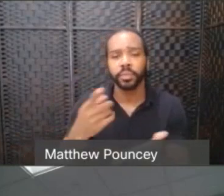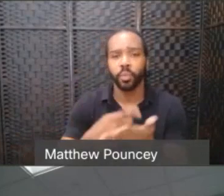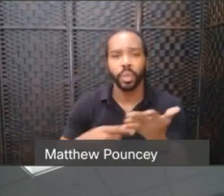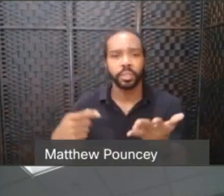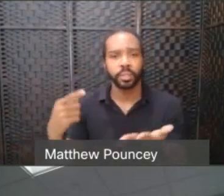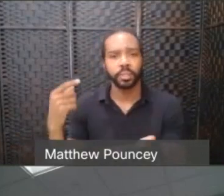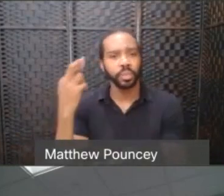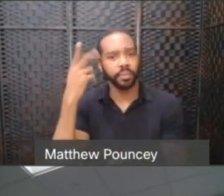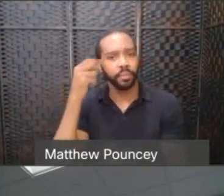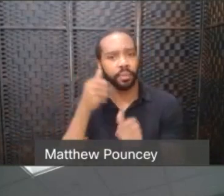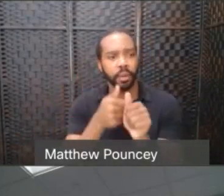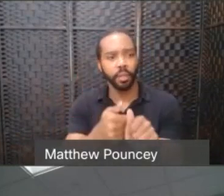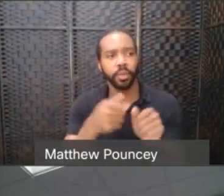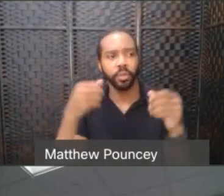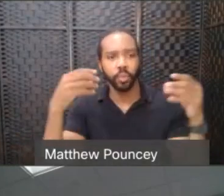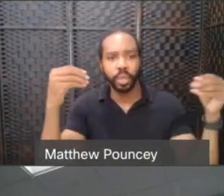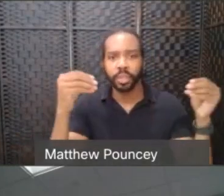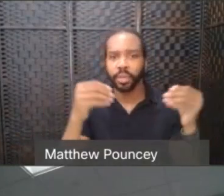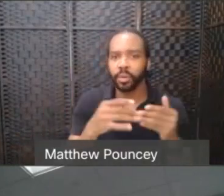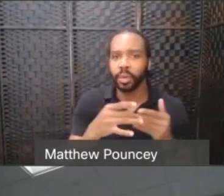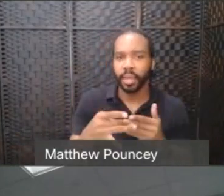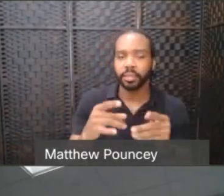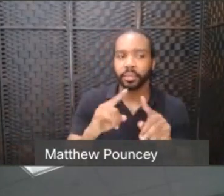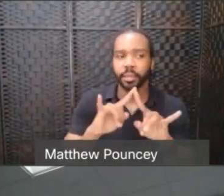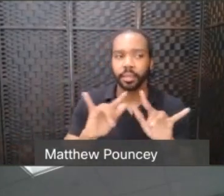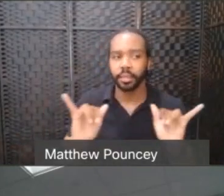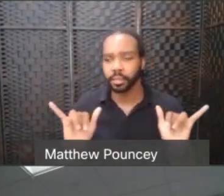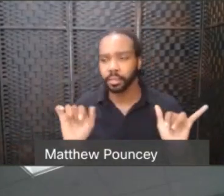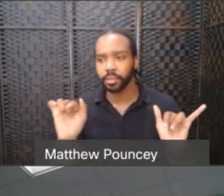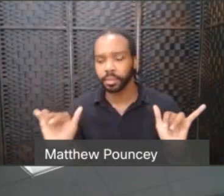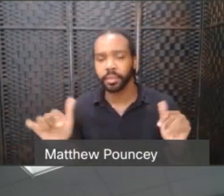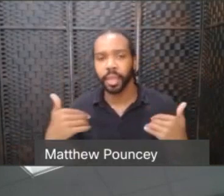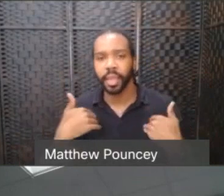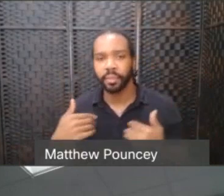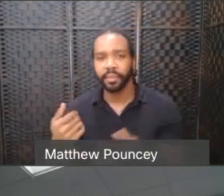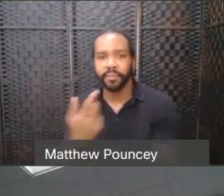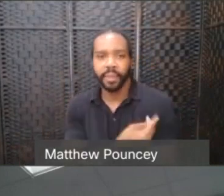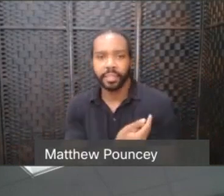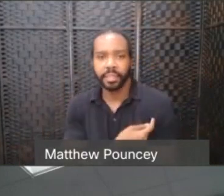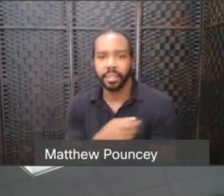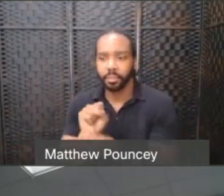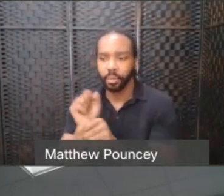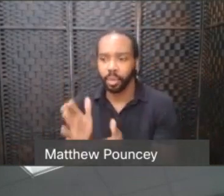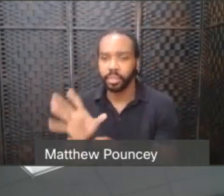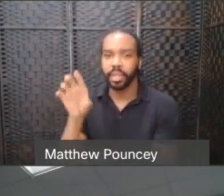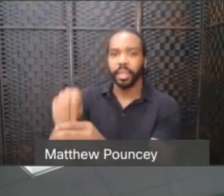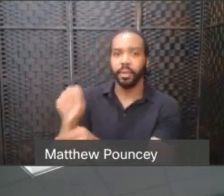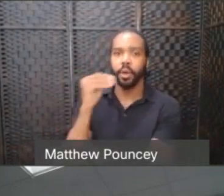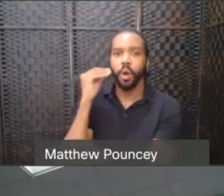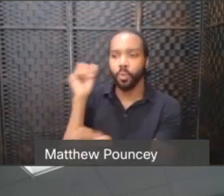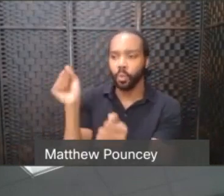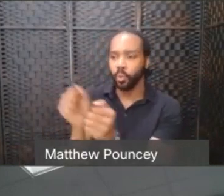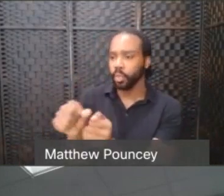guidance in day services, yet having vaccinated employees in homes with fully vaccinated